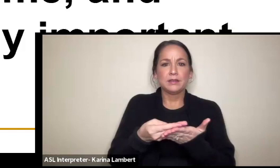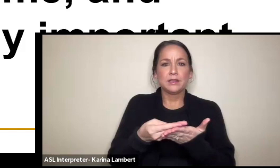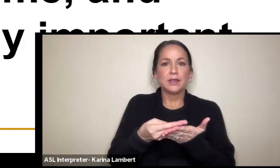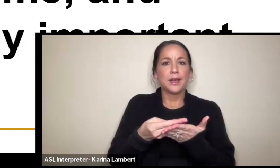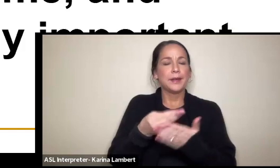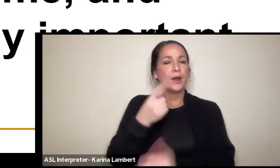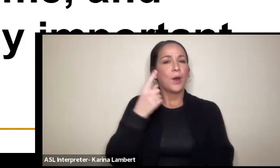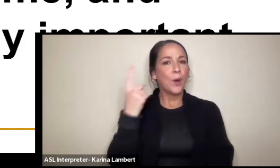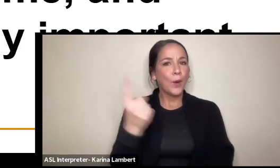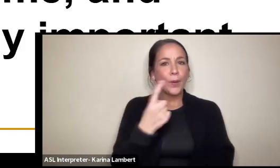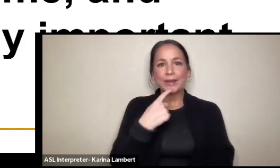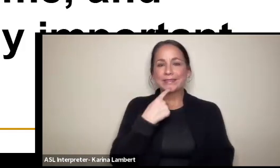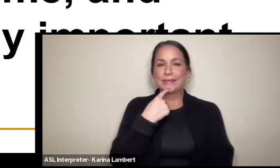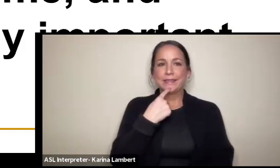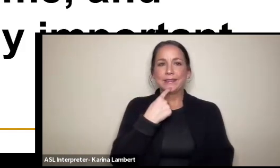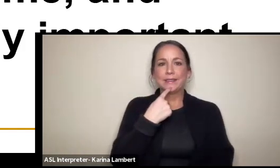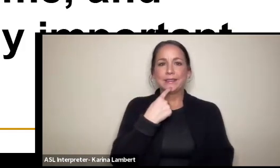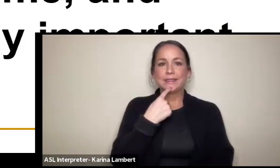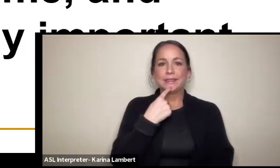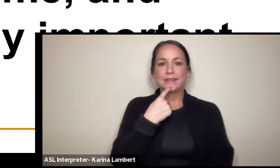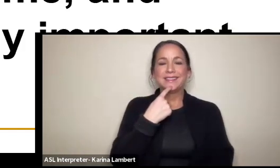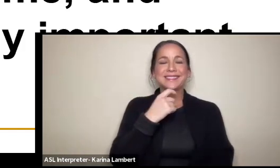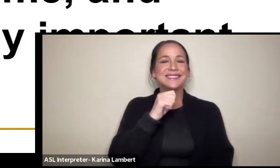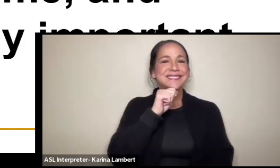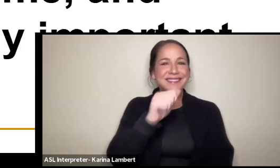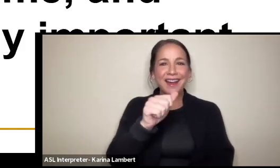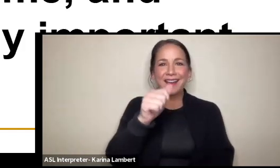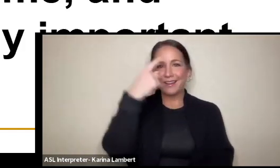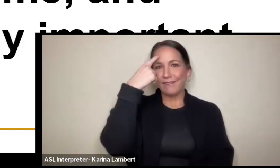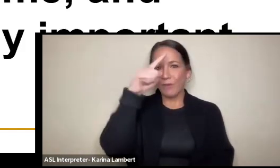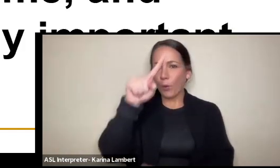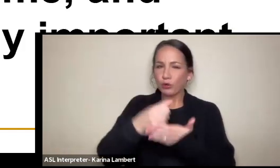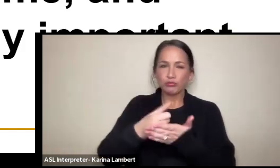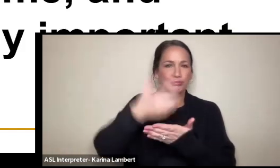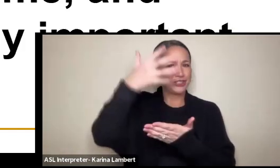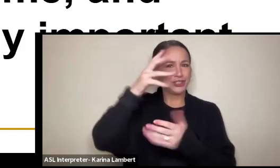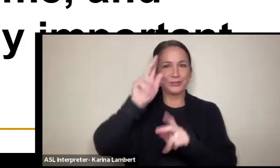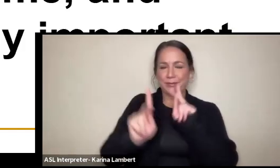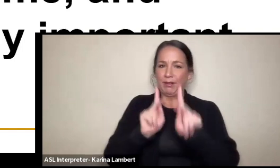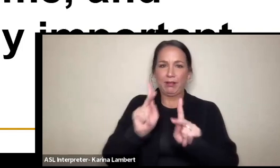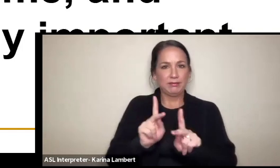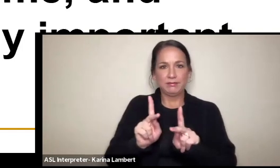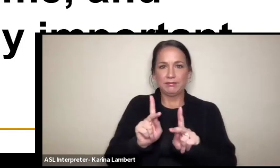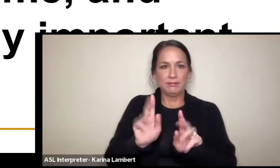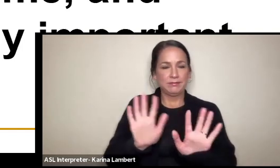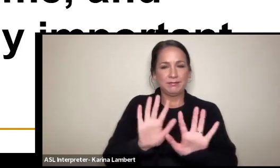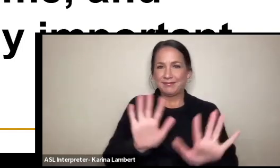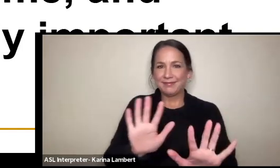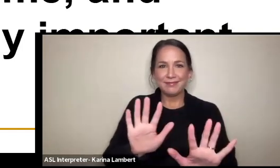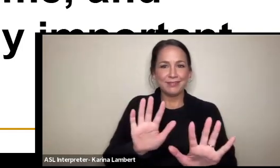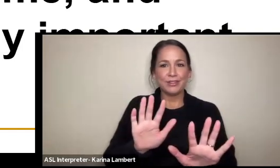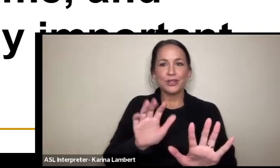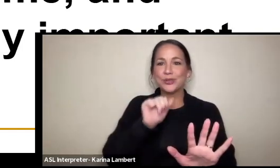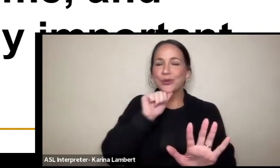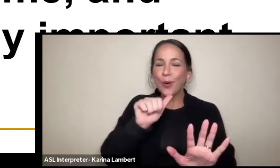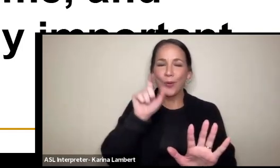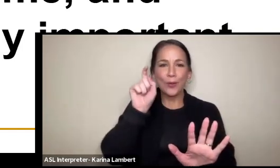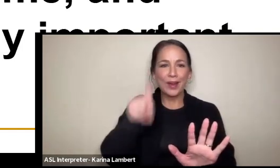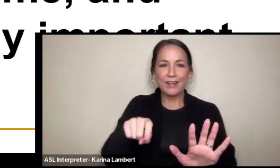I always say to them, it's not just for the wealthy. And you don't need to